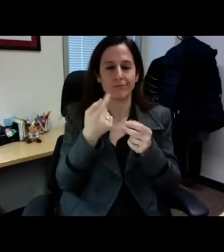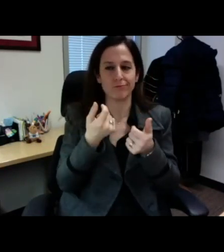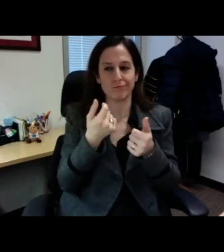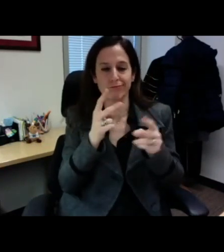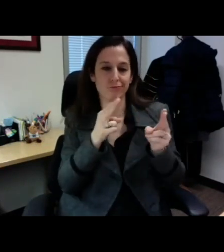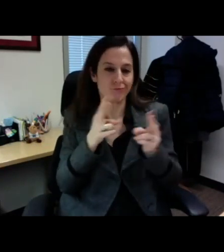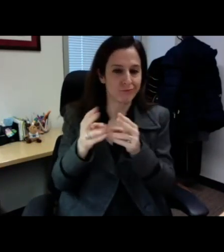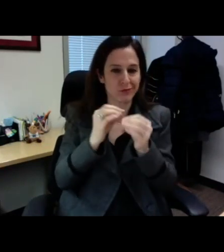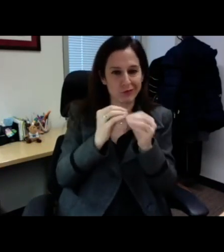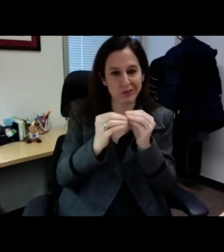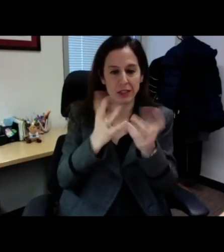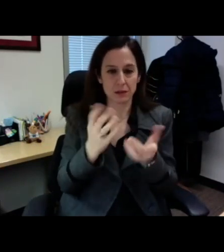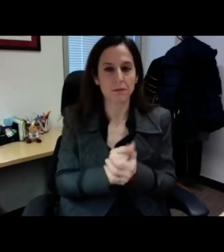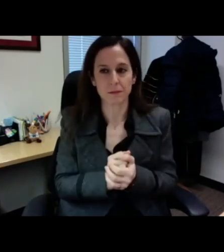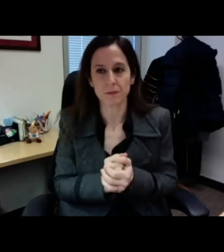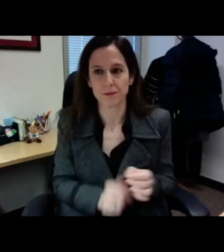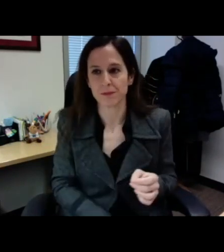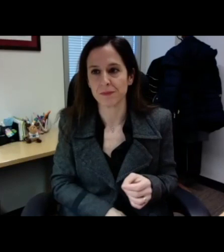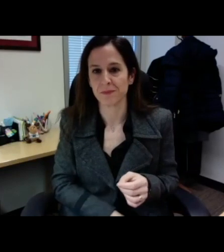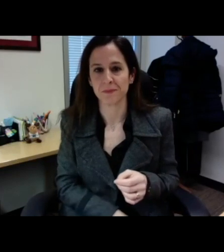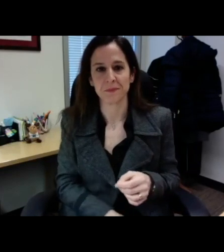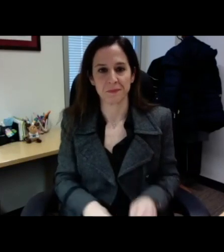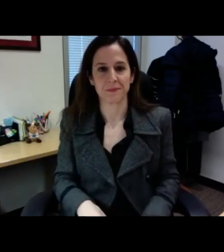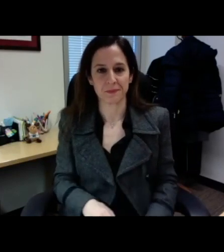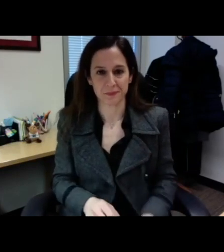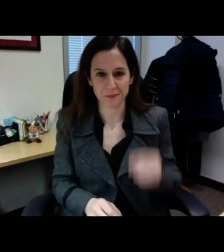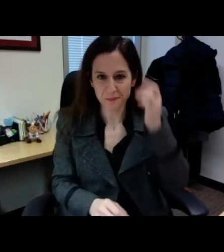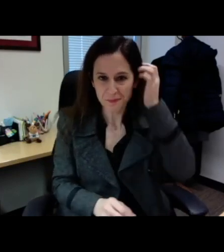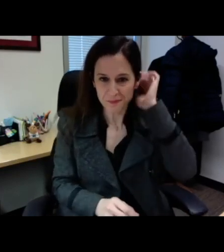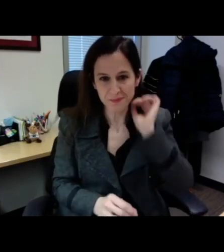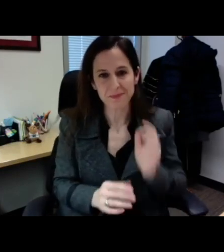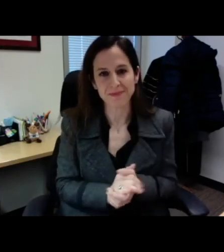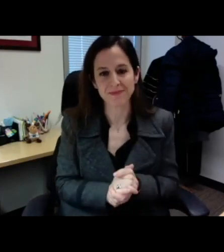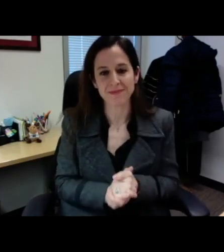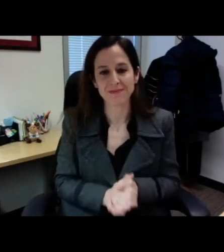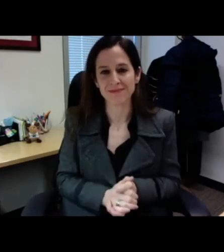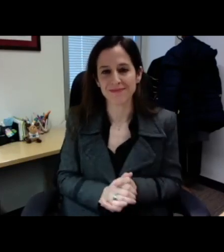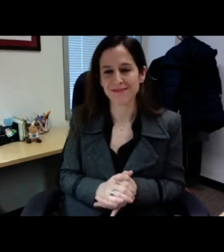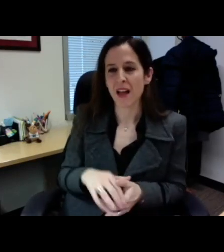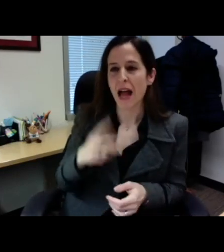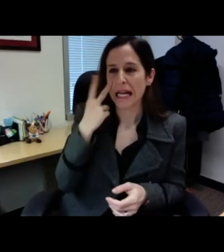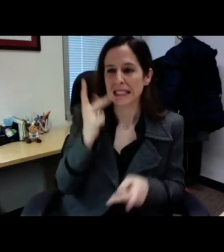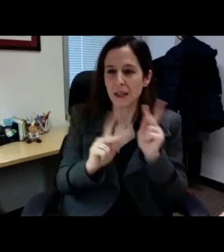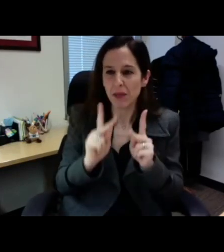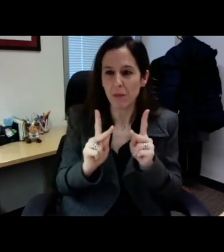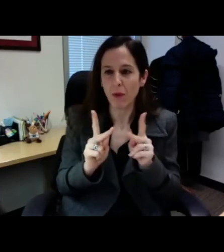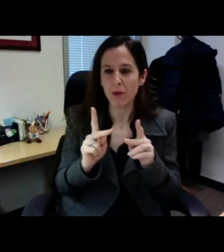in the meeting. Just let us know and we can edit that to make sure that it's not shared publicly. Okay.